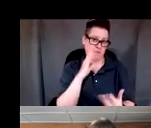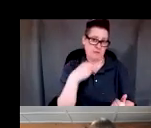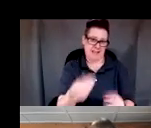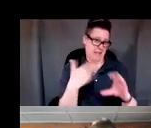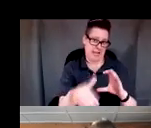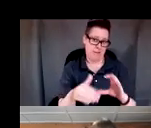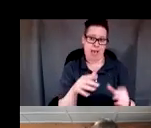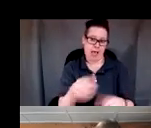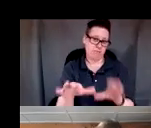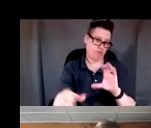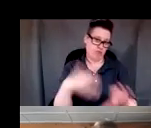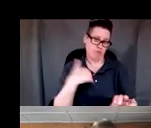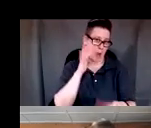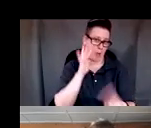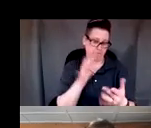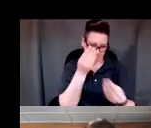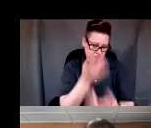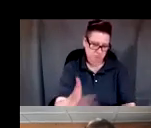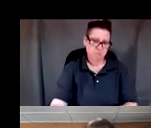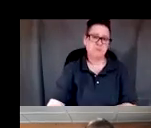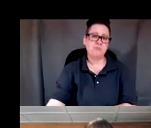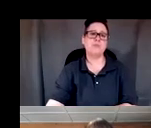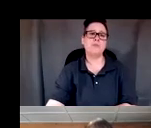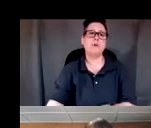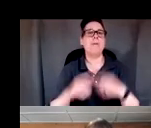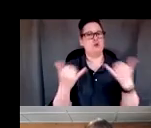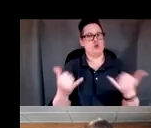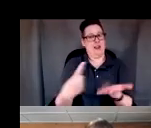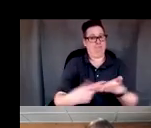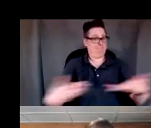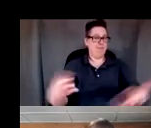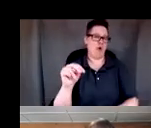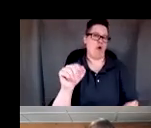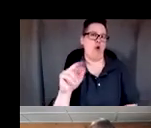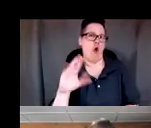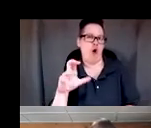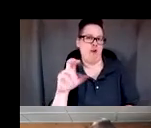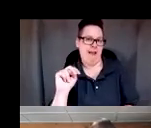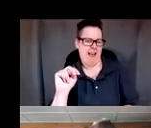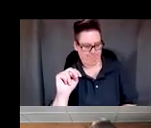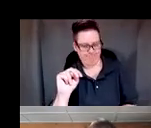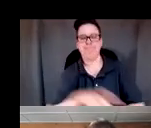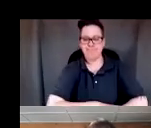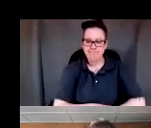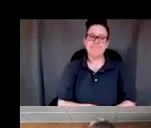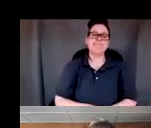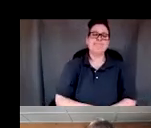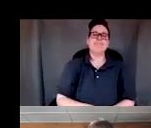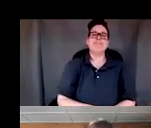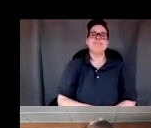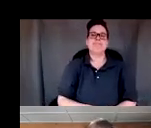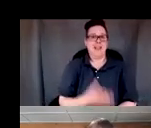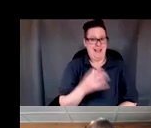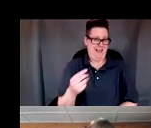it. But I'm here to talk about Narcan today, and that's exactly what I want to get doing. And as she said, I'm